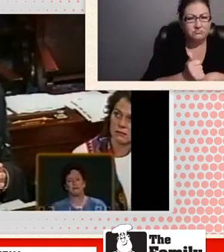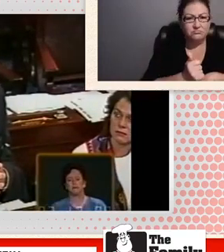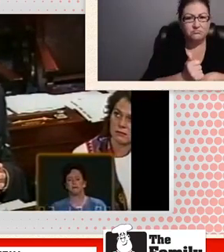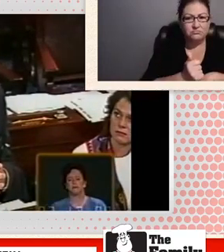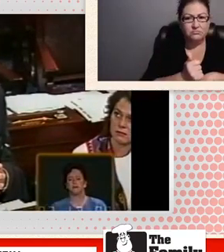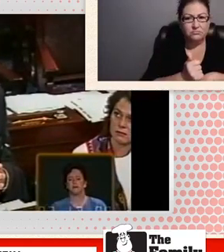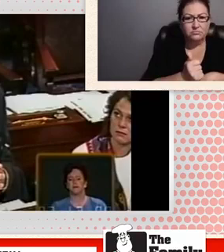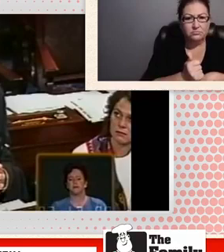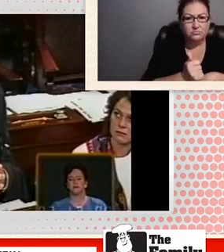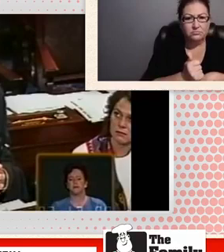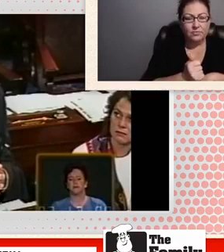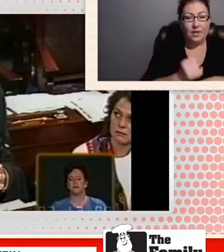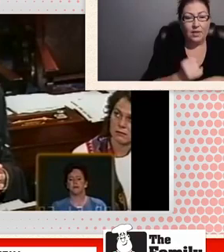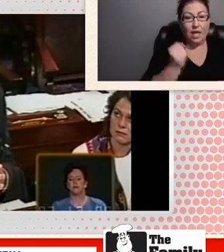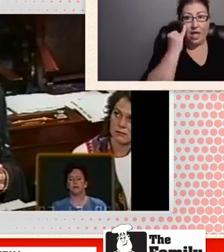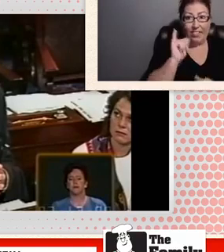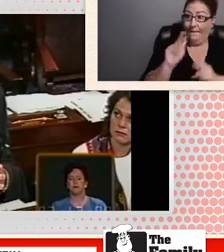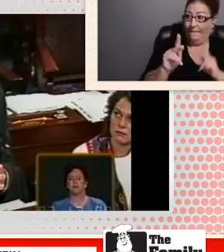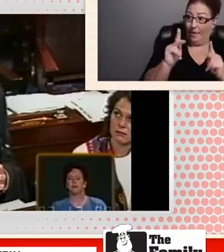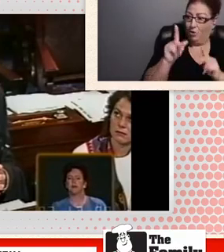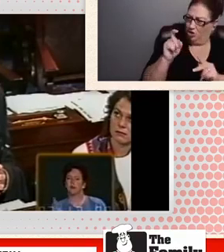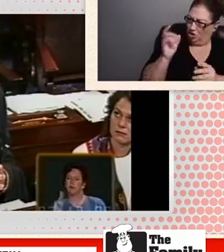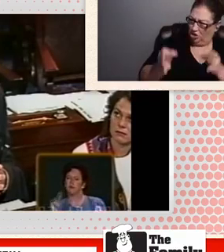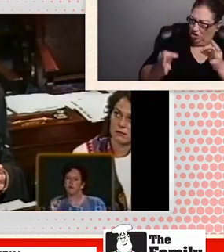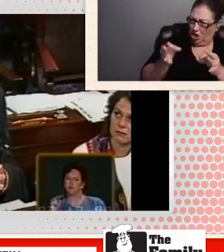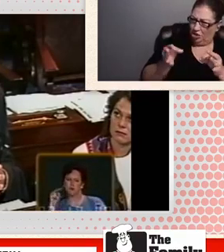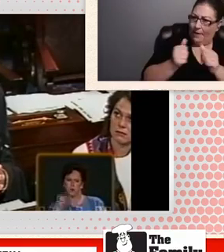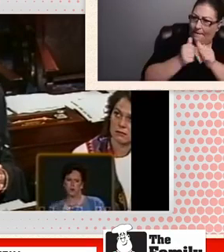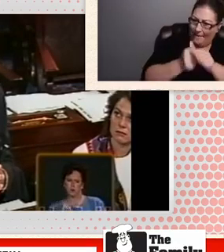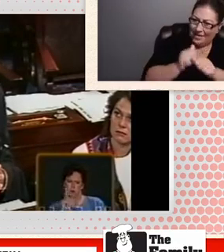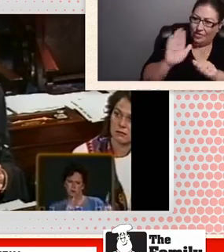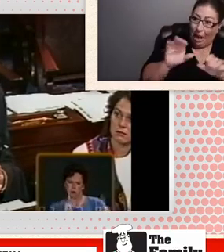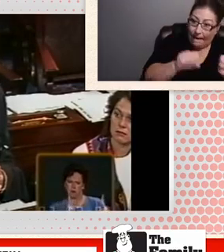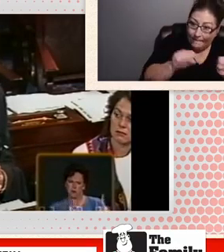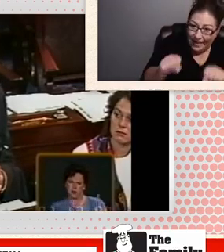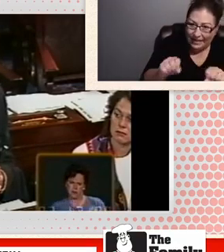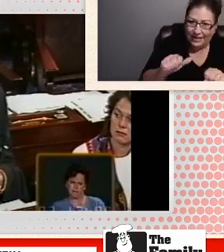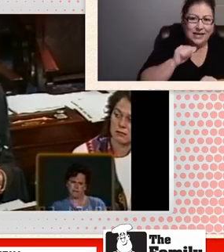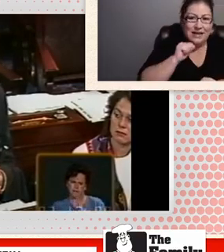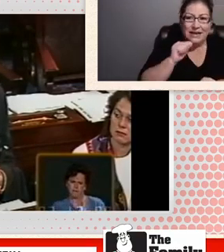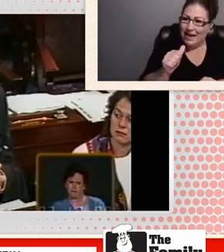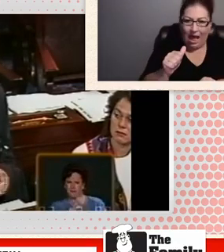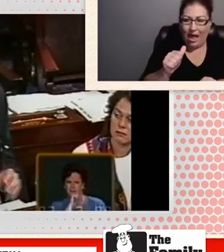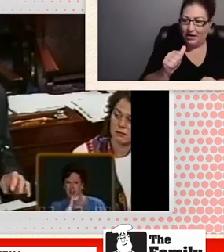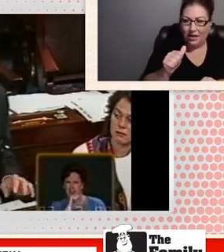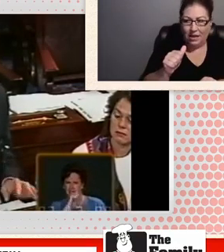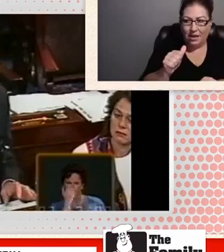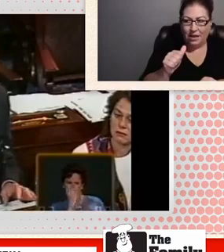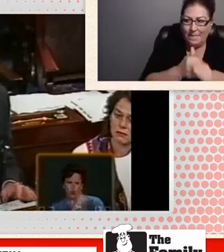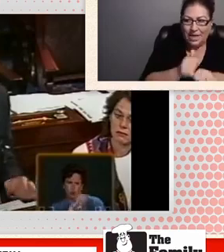and that people should be judged on the basis of their abilities and not on the basis of their disabilities.